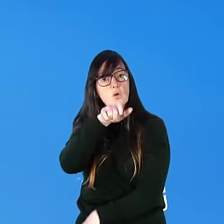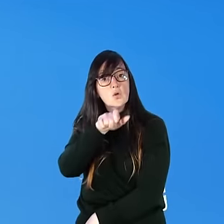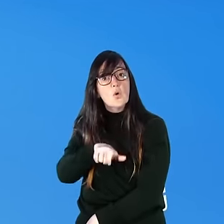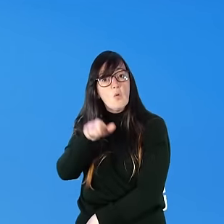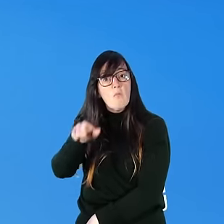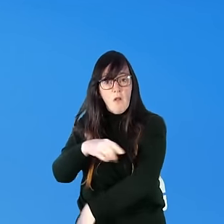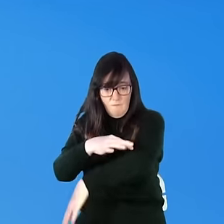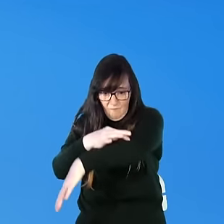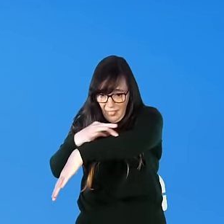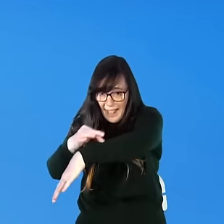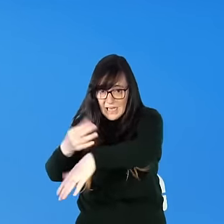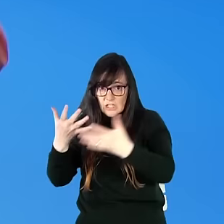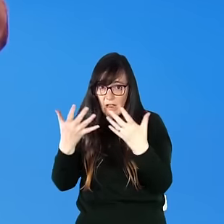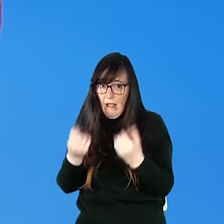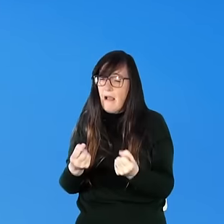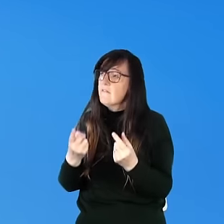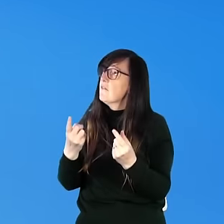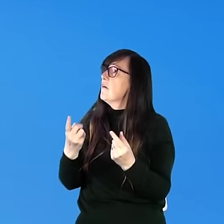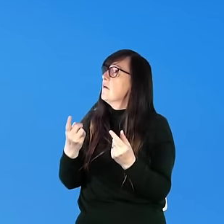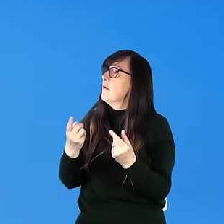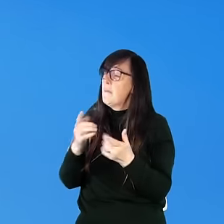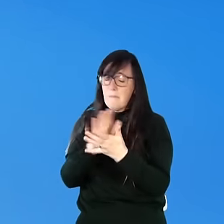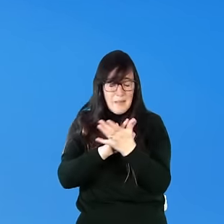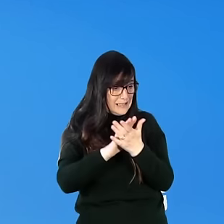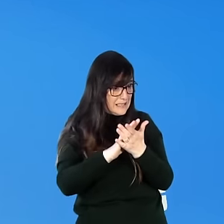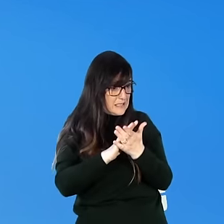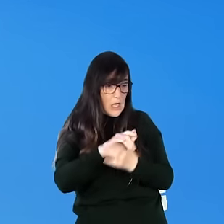of mankind into the stratosphere.